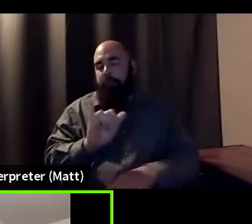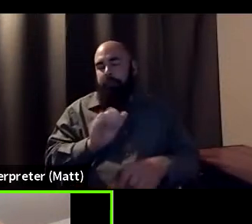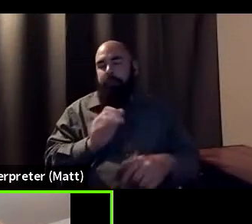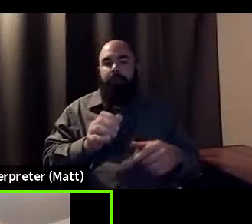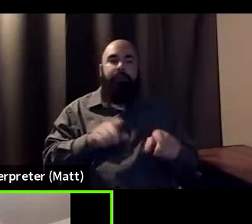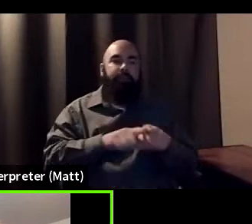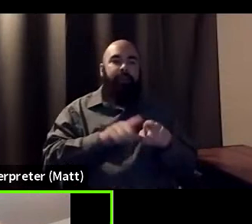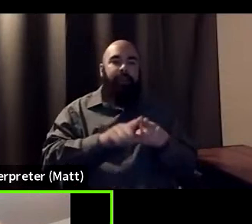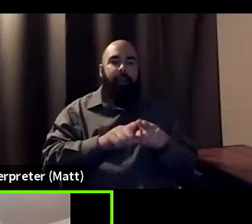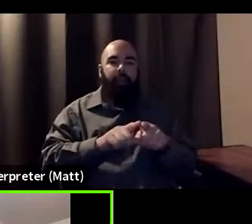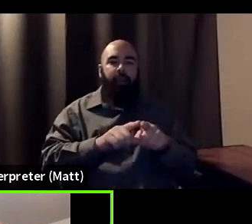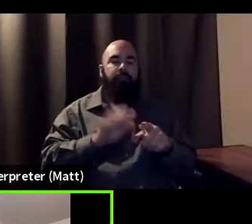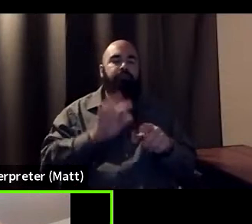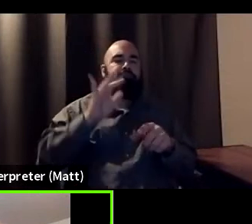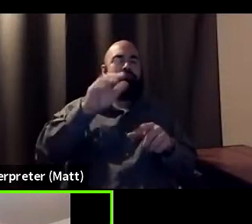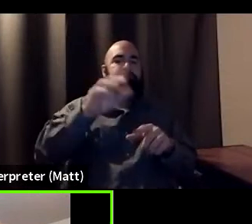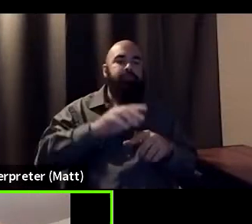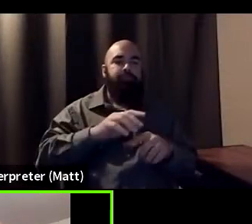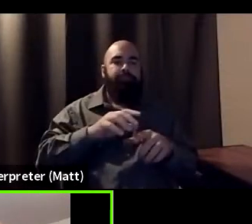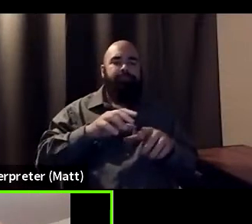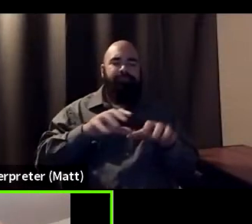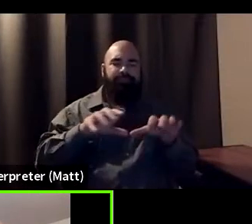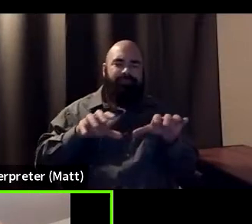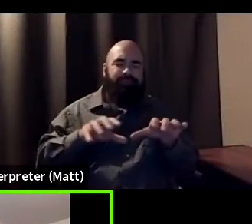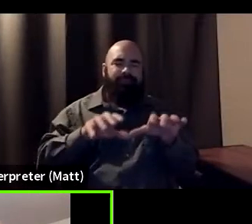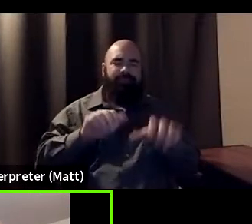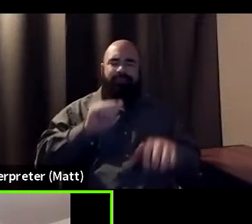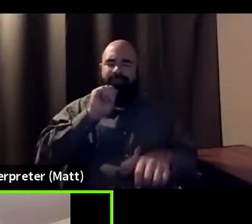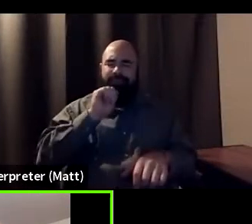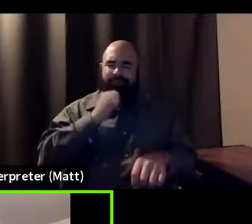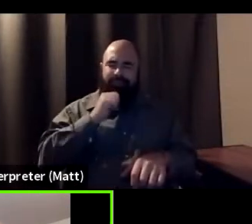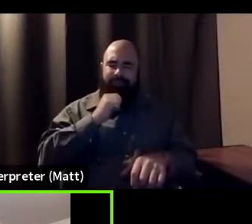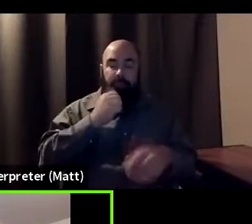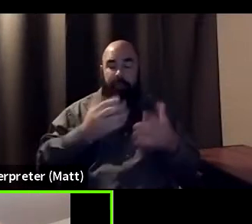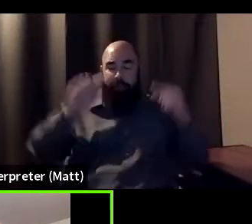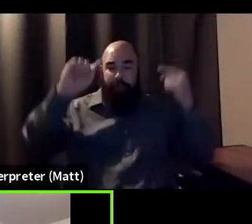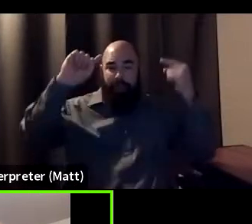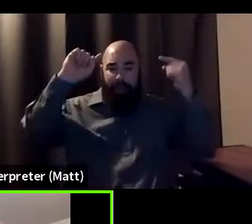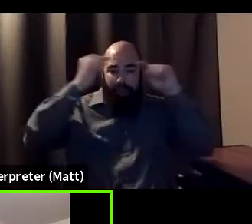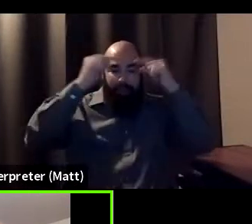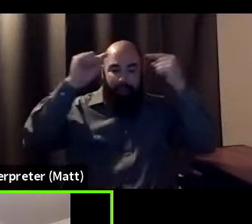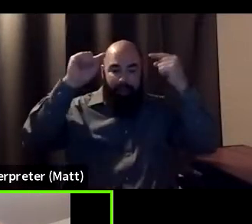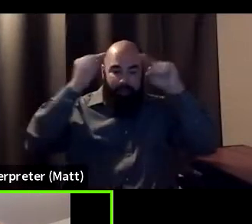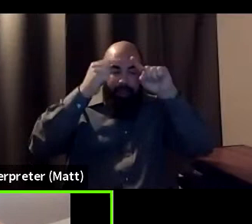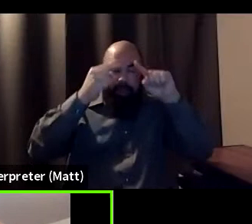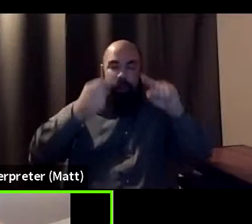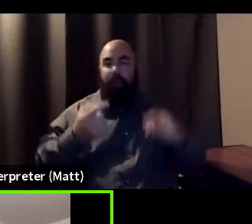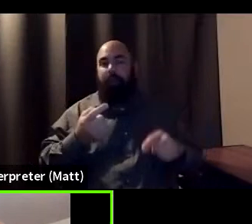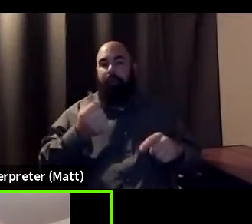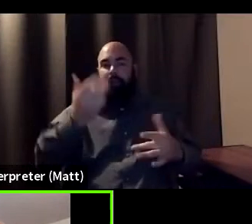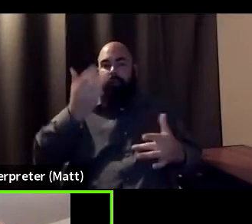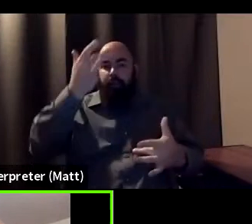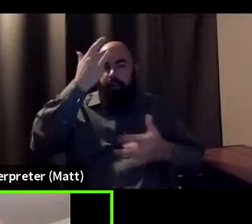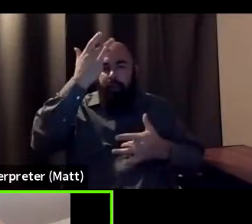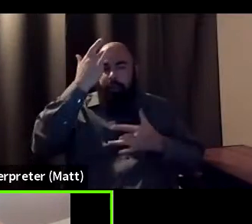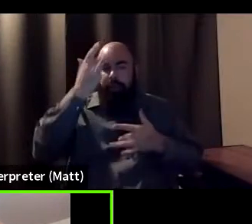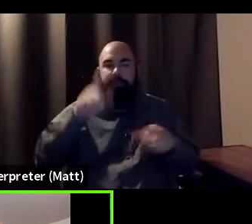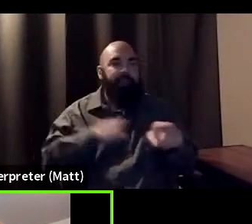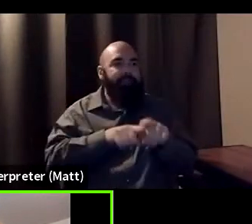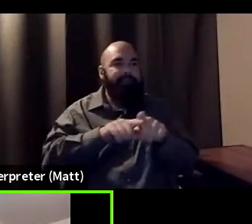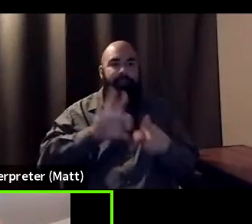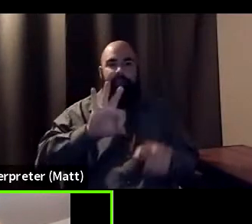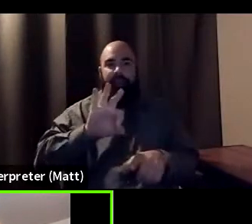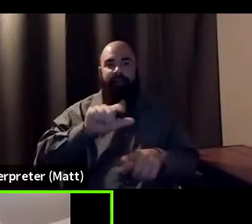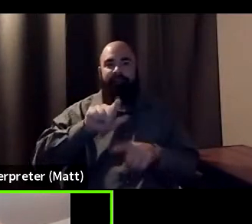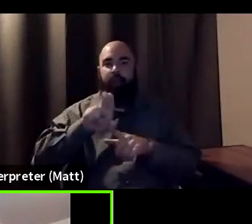some achiness of your muscles. You may have a headache. You may feel a little bit under the weather, kind of flu-like or something